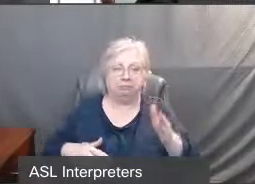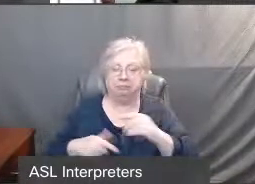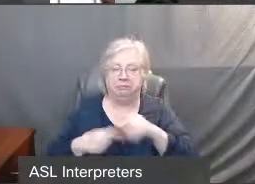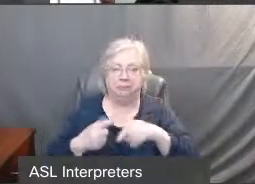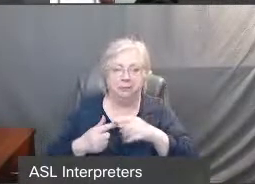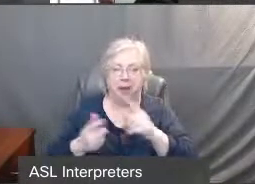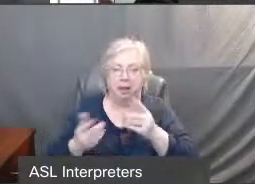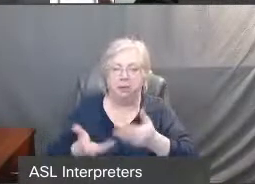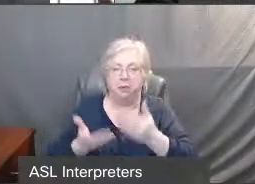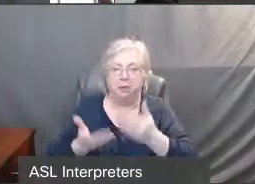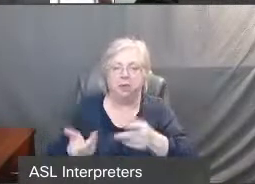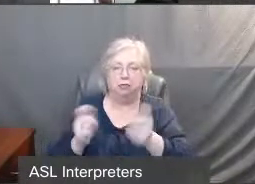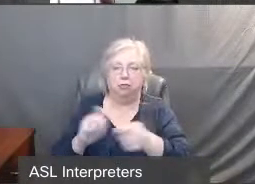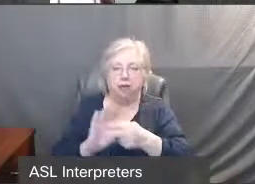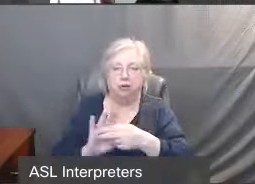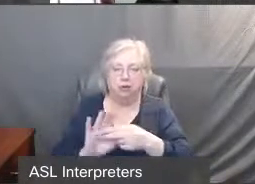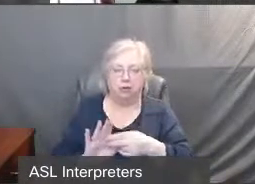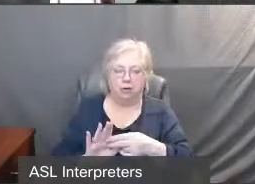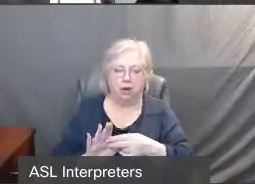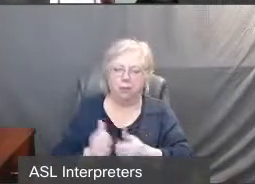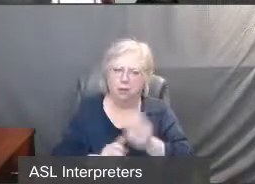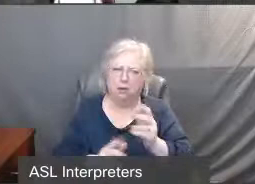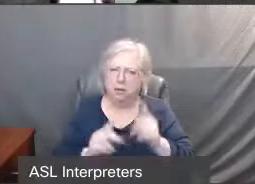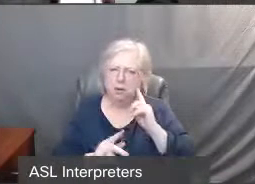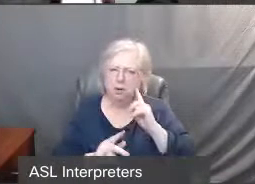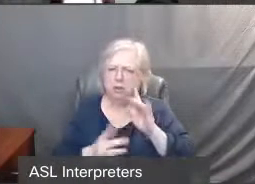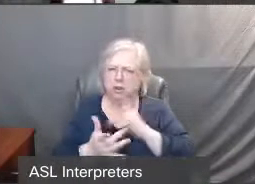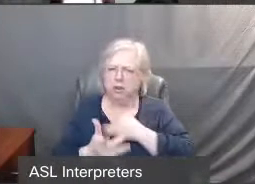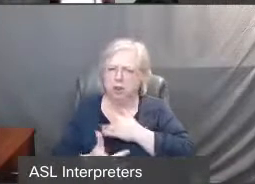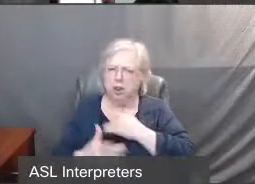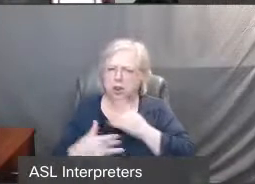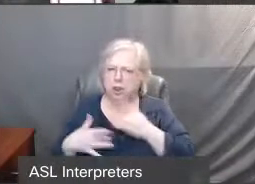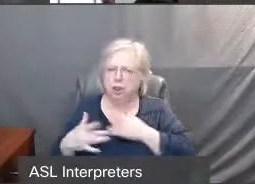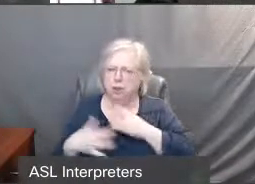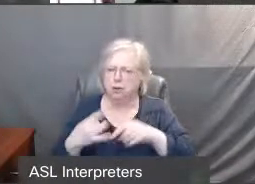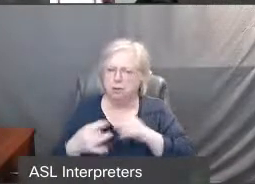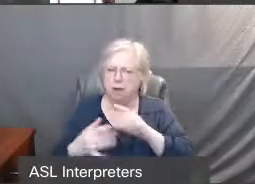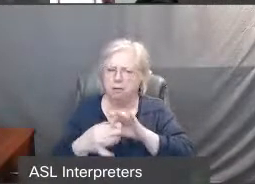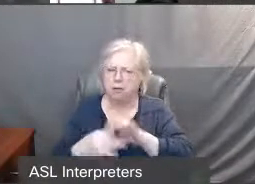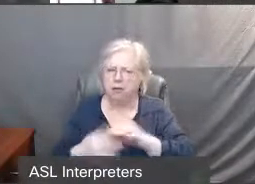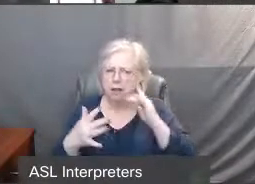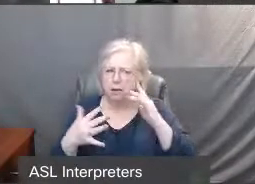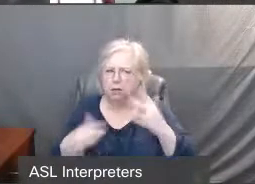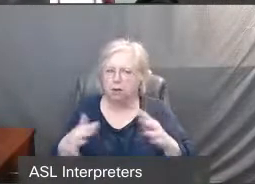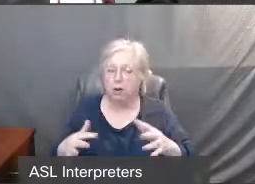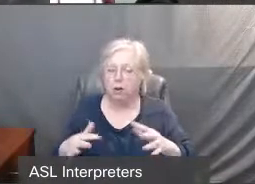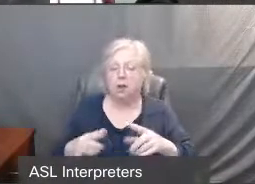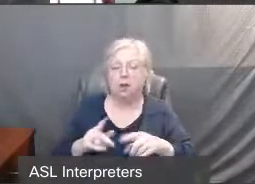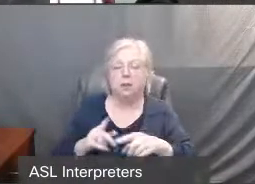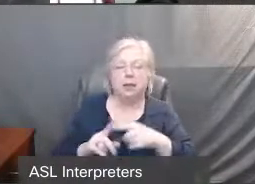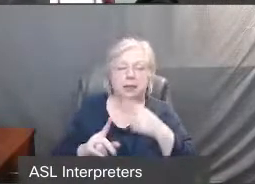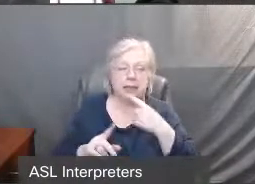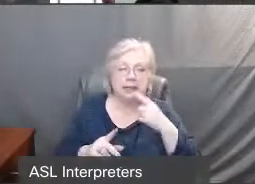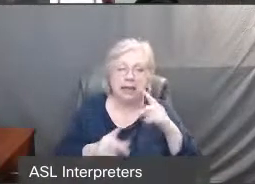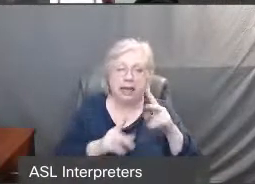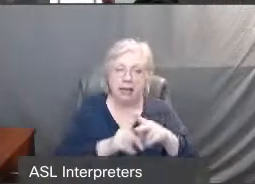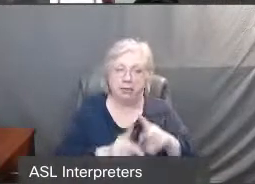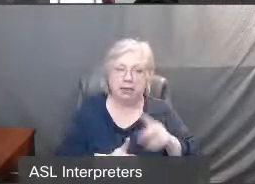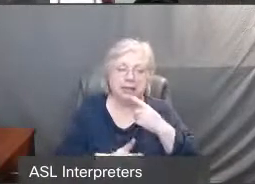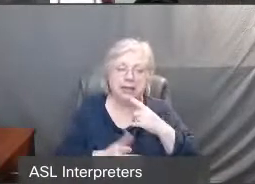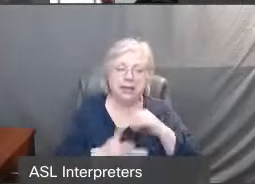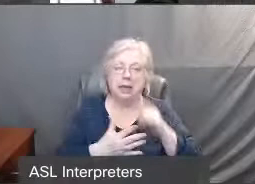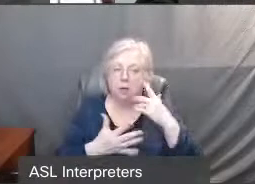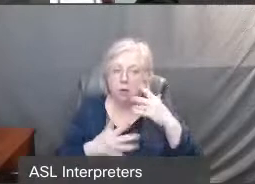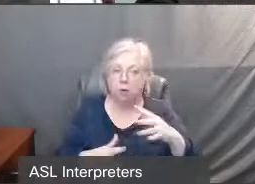zoning changes. Most were concerned about the noise. I also found that the applicant noted that noise would be a problem and would need to be